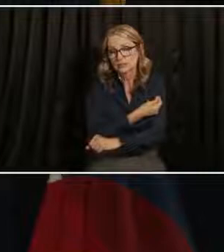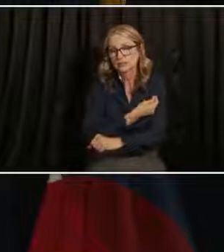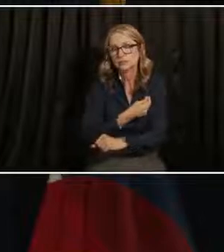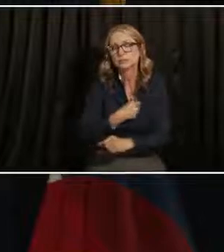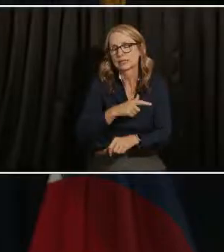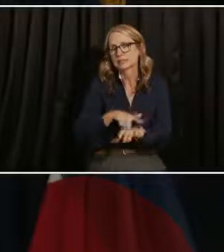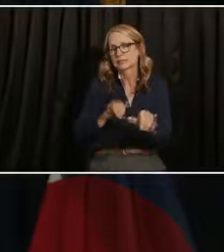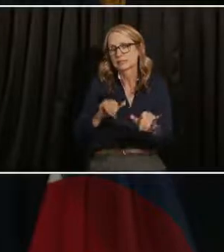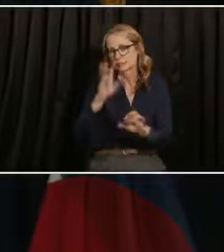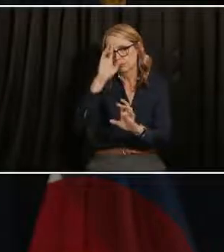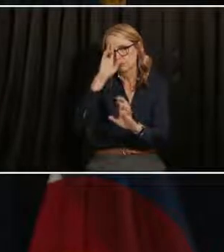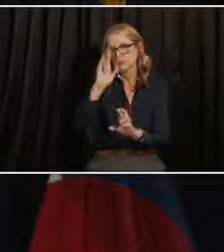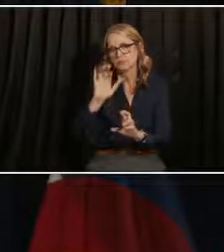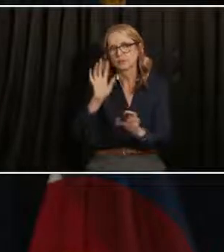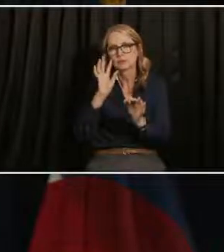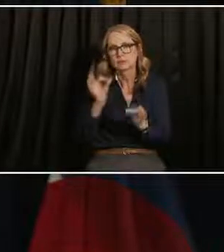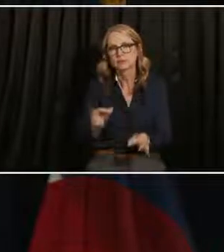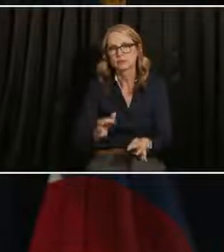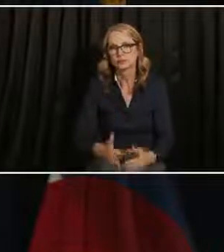decision.